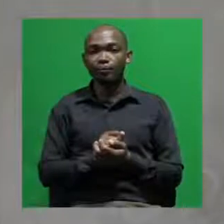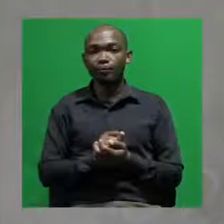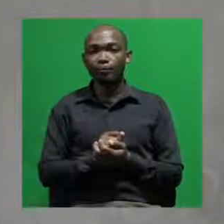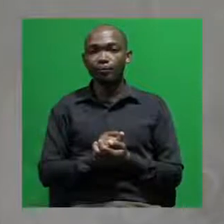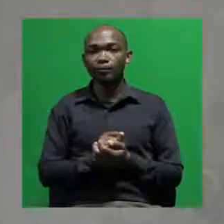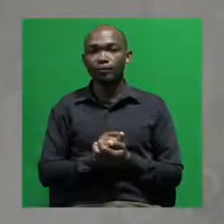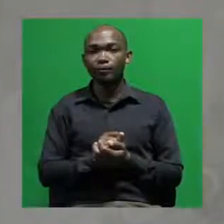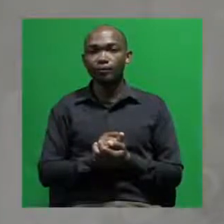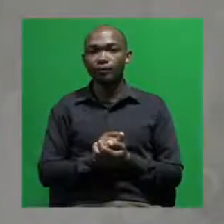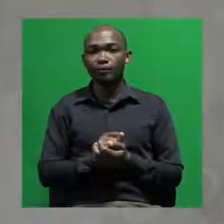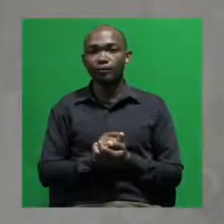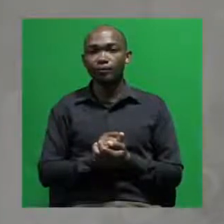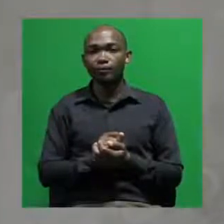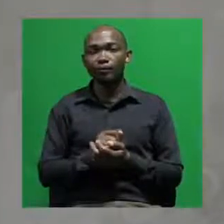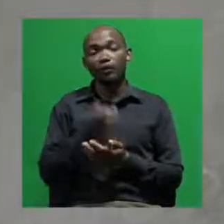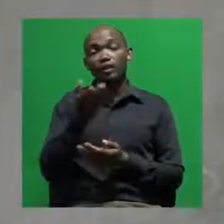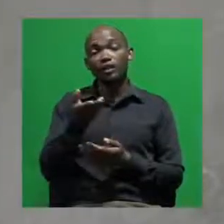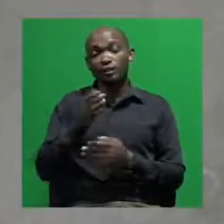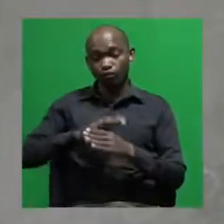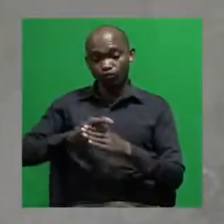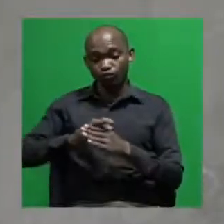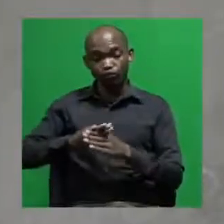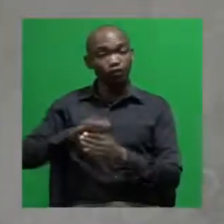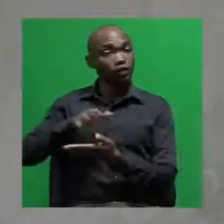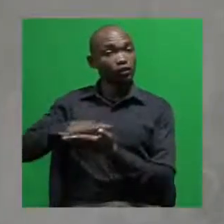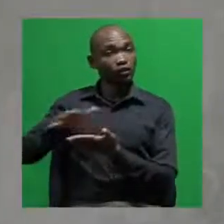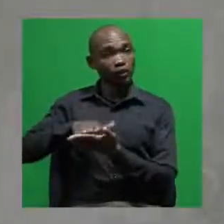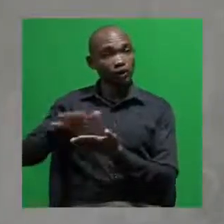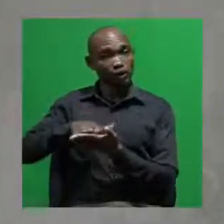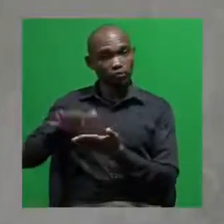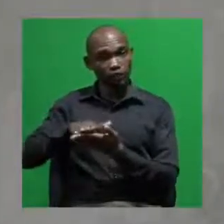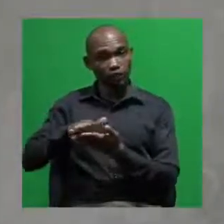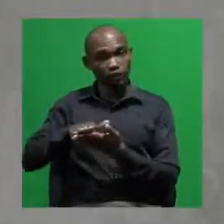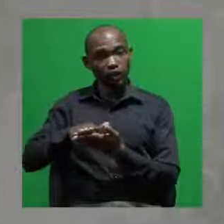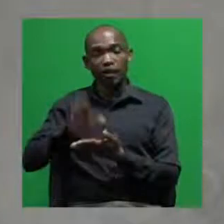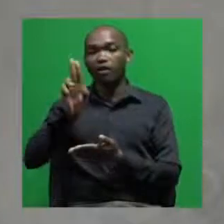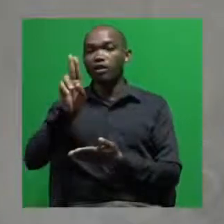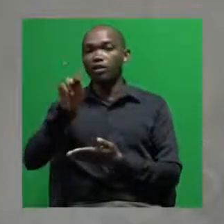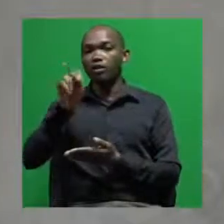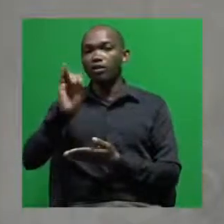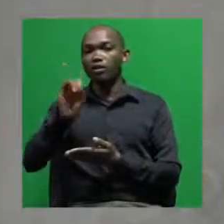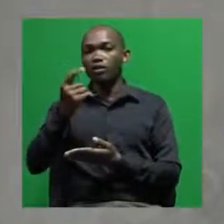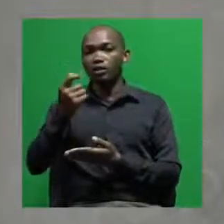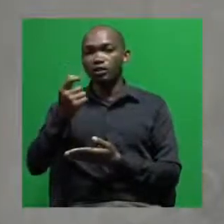express the unit of temperature. So if that is the case,